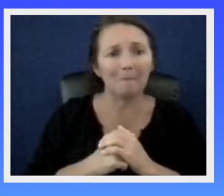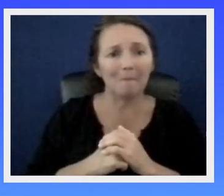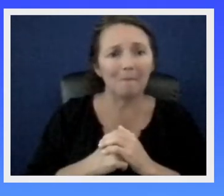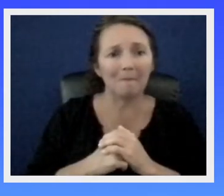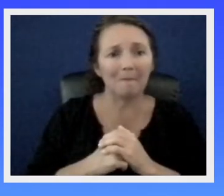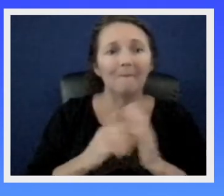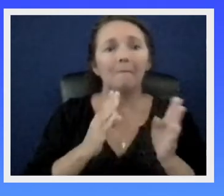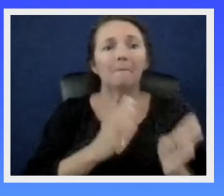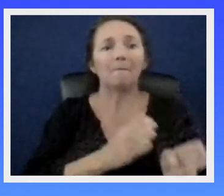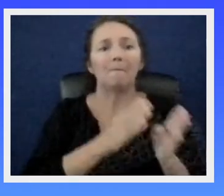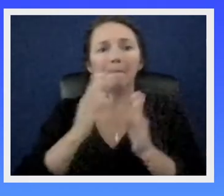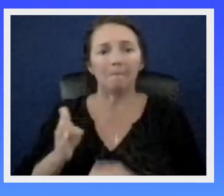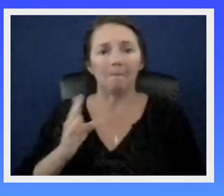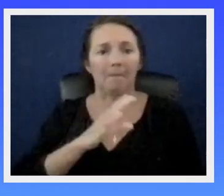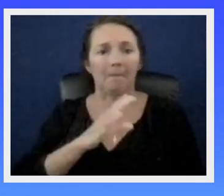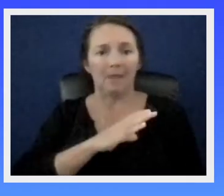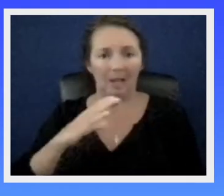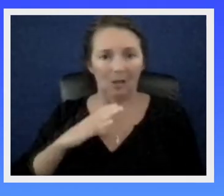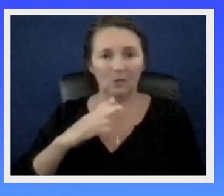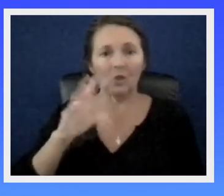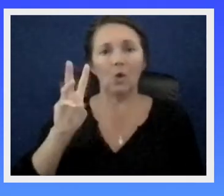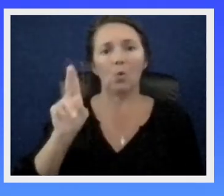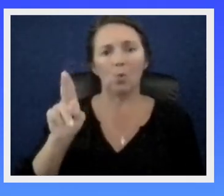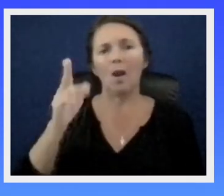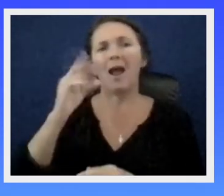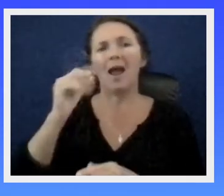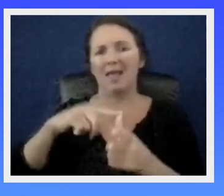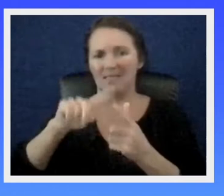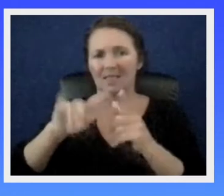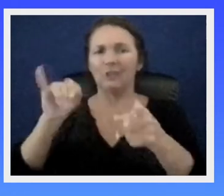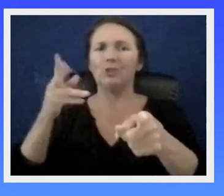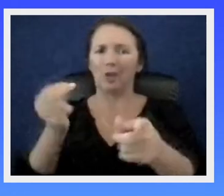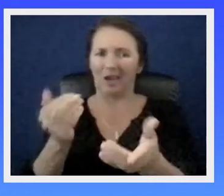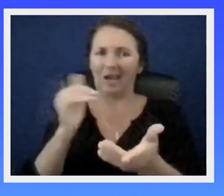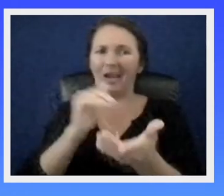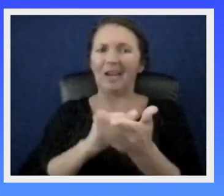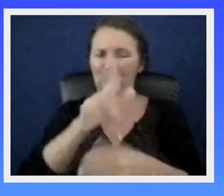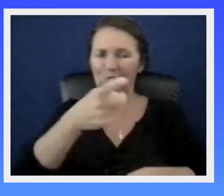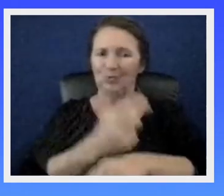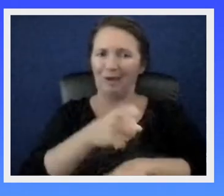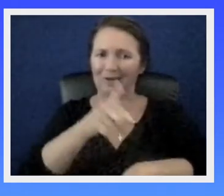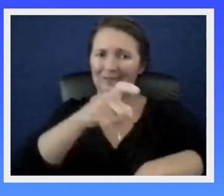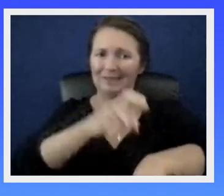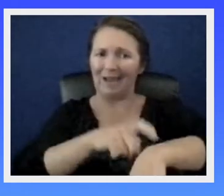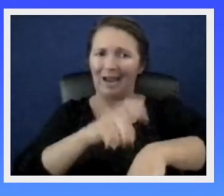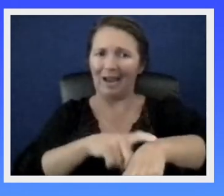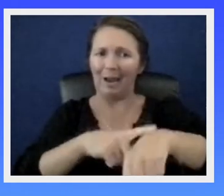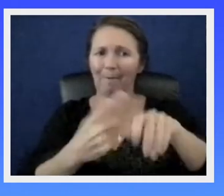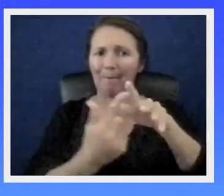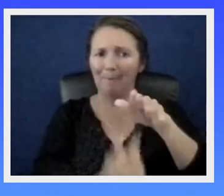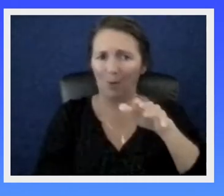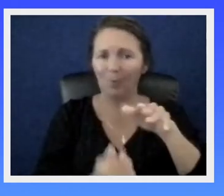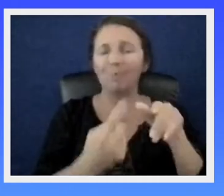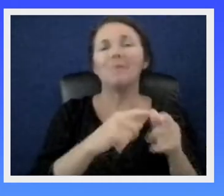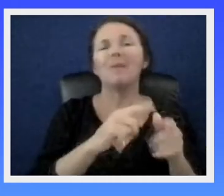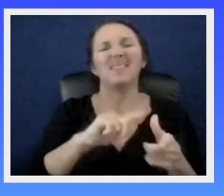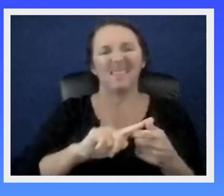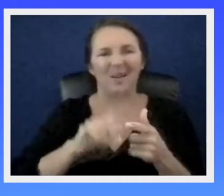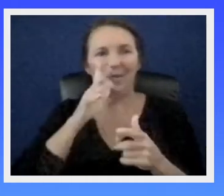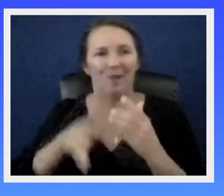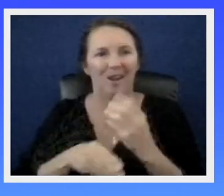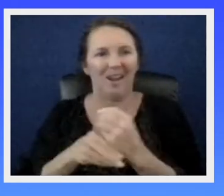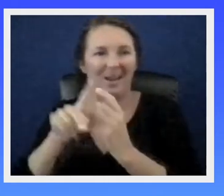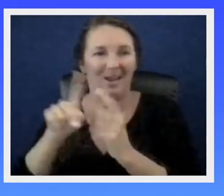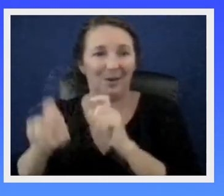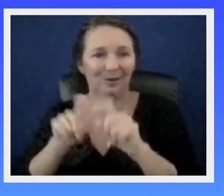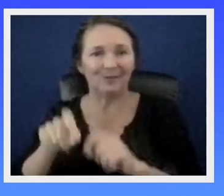John, we'll have you go again, just because the clock actually acted up. So we'll have you do your opening statements again, and then we'll go into questions. I was going to